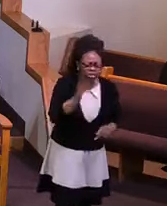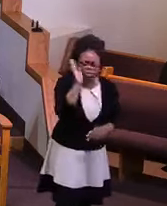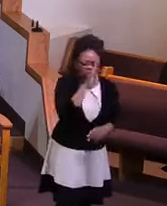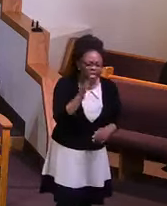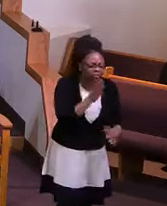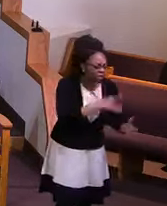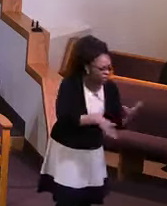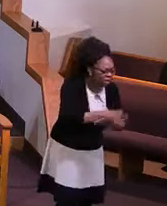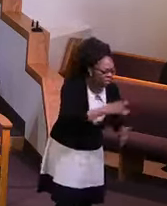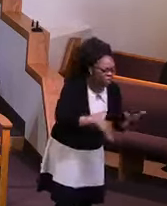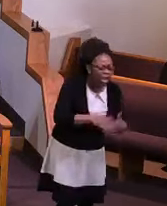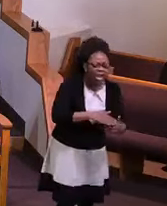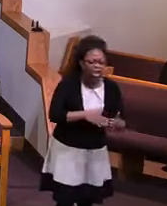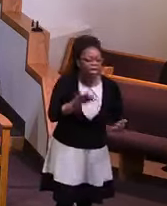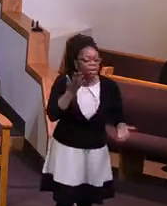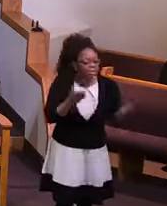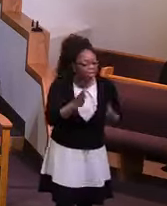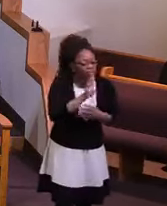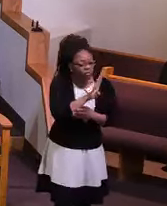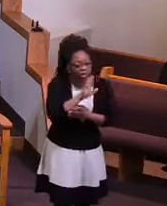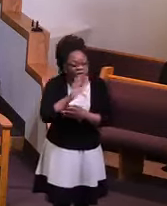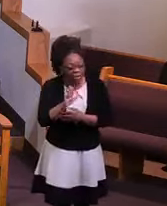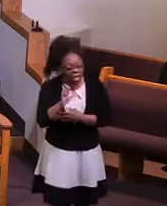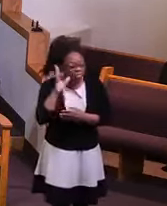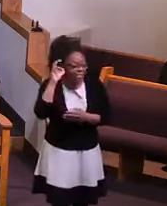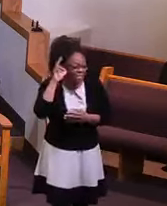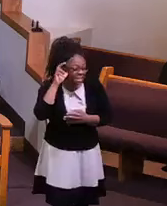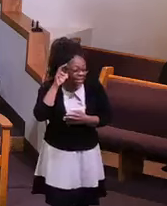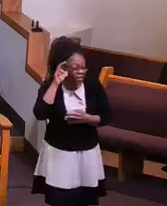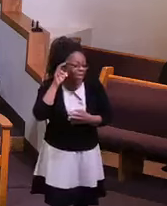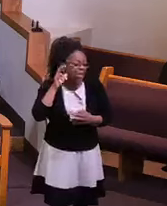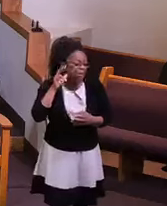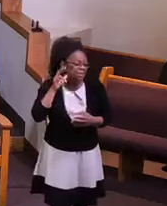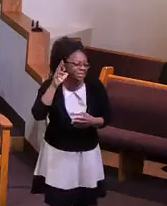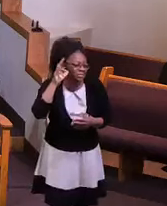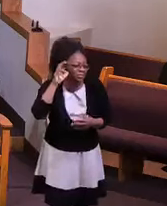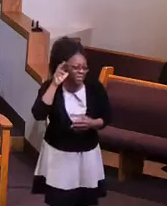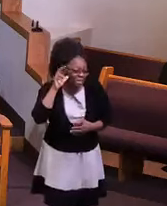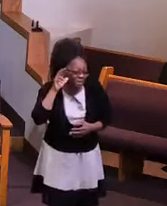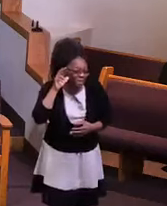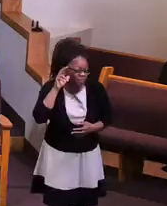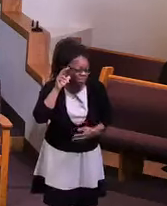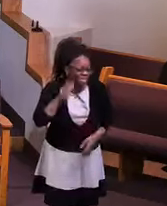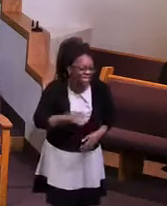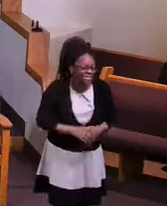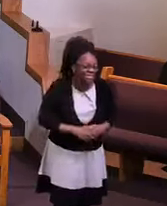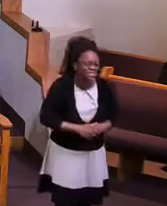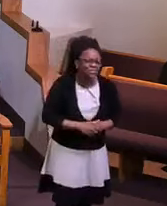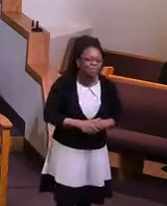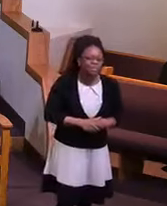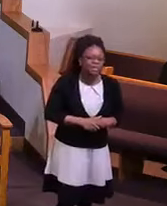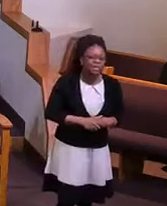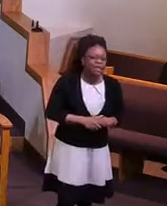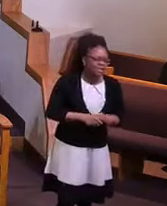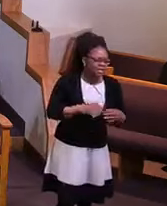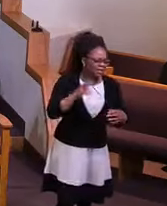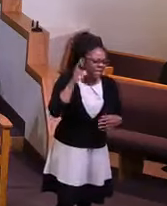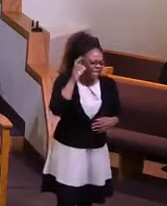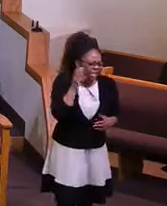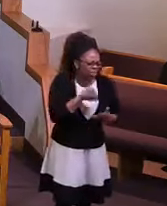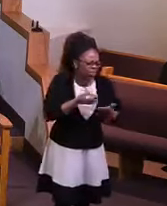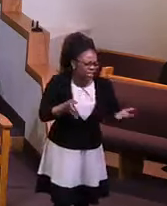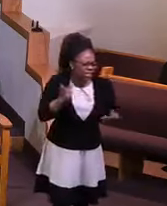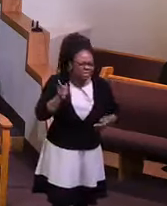just maybe, he didn't possess. I mean, it was his faith, his hatred, his phobia, the evil that prompts and he celebrates.